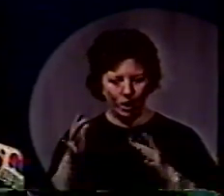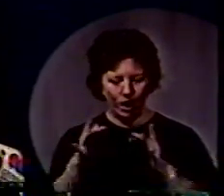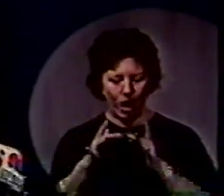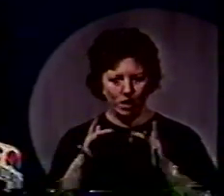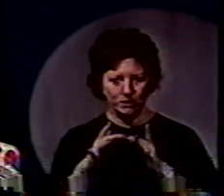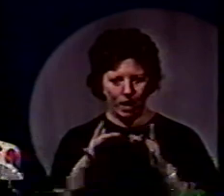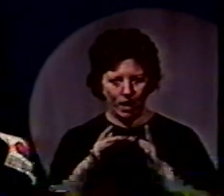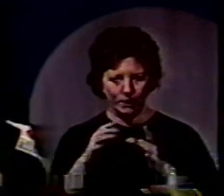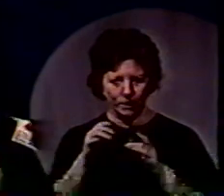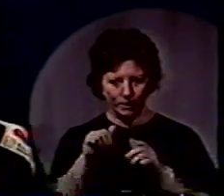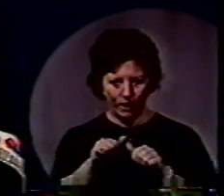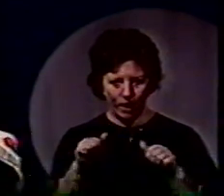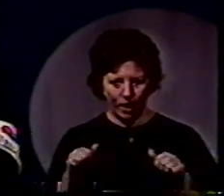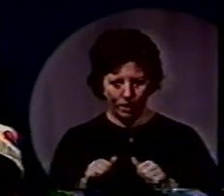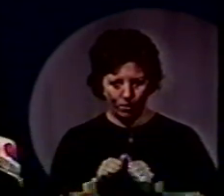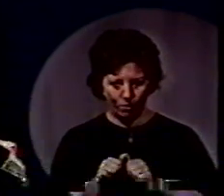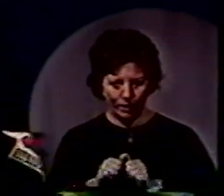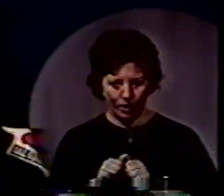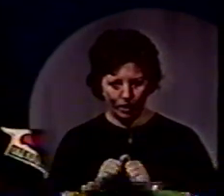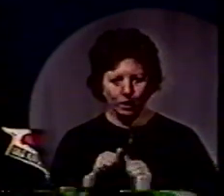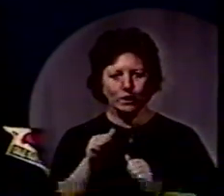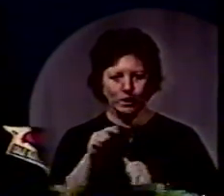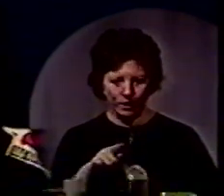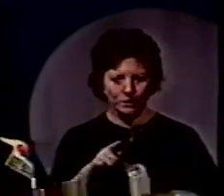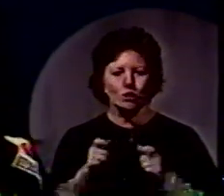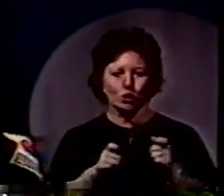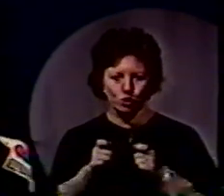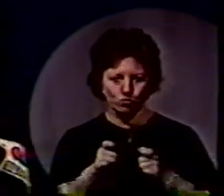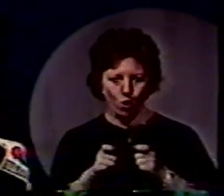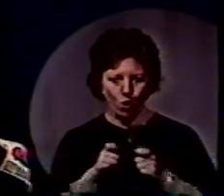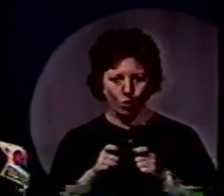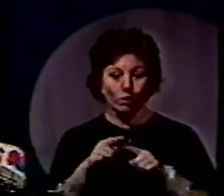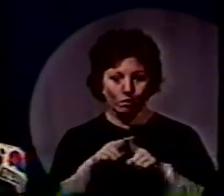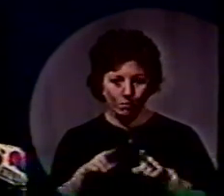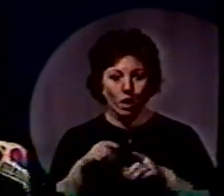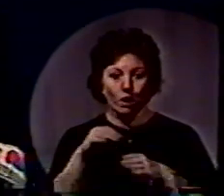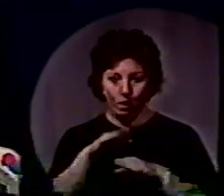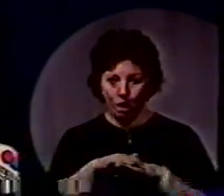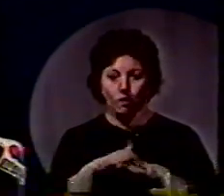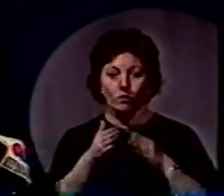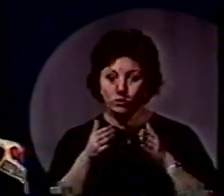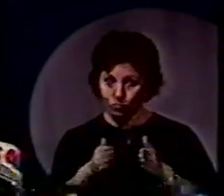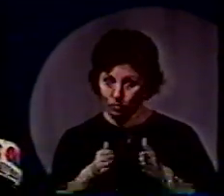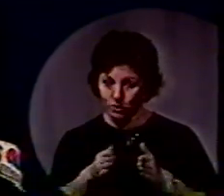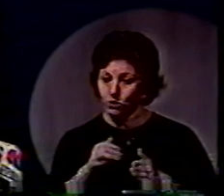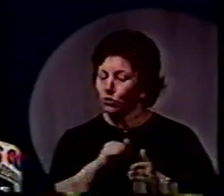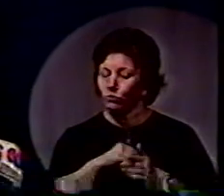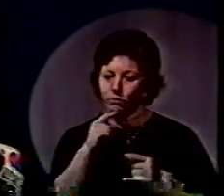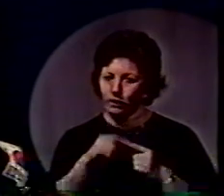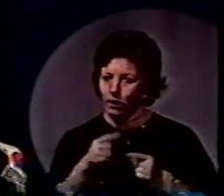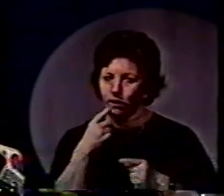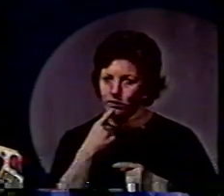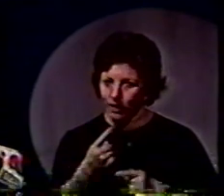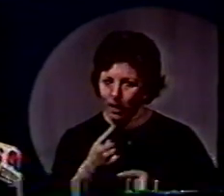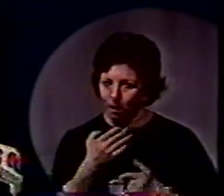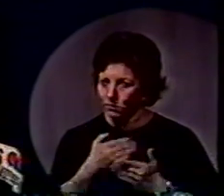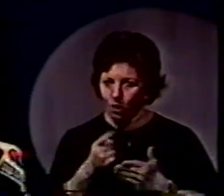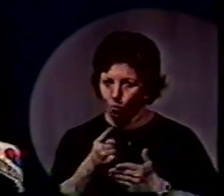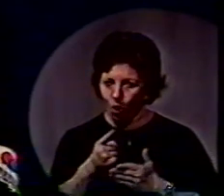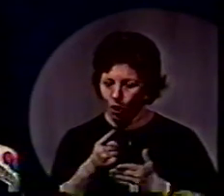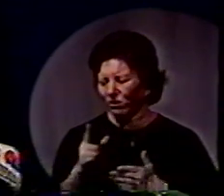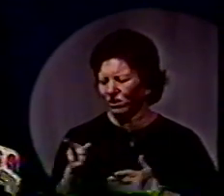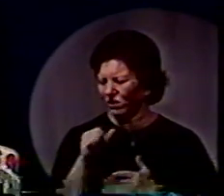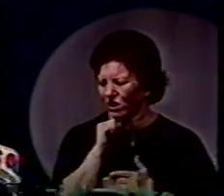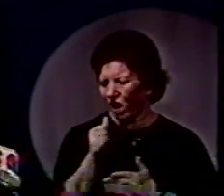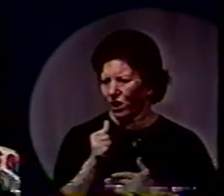controlled. On the streets, you can't tell somebody you don't want them to punch hard. They're going to punch you. On the street, you can't tell somebody you don't want them to choke you. But